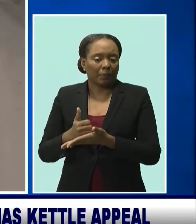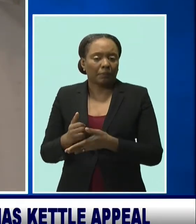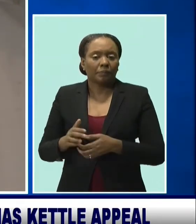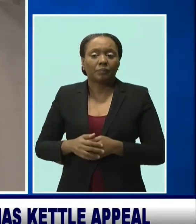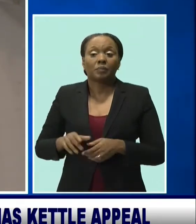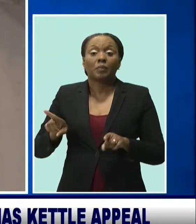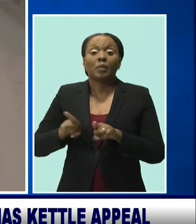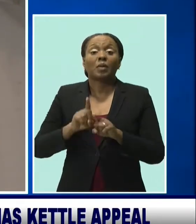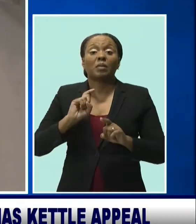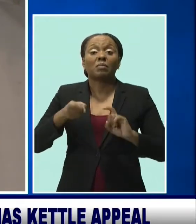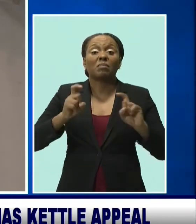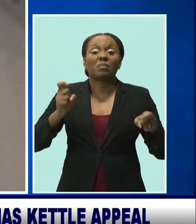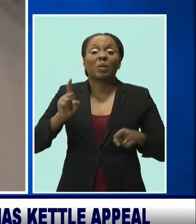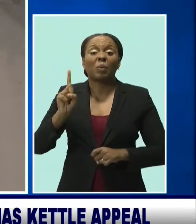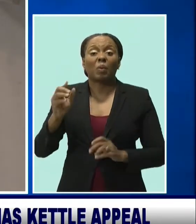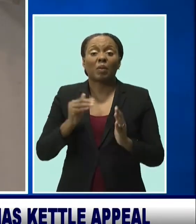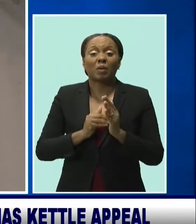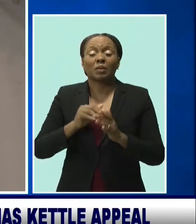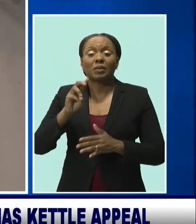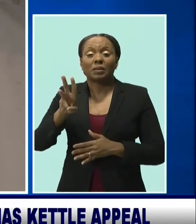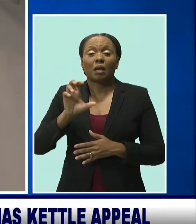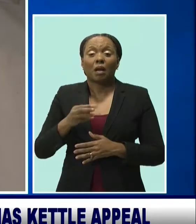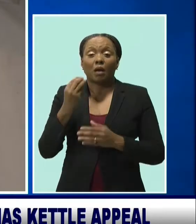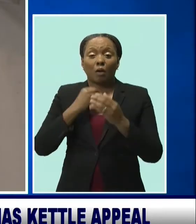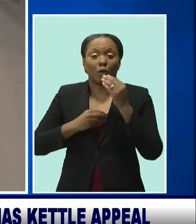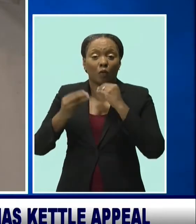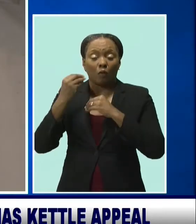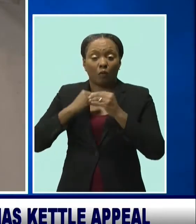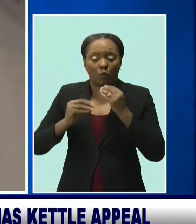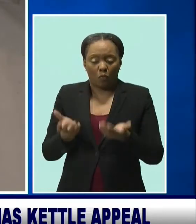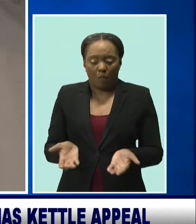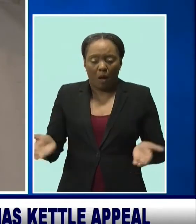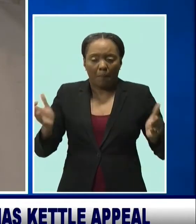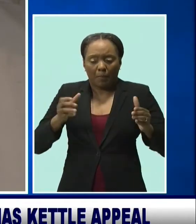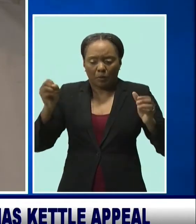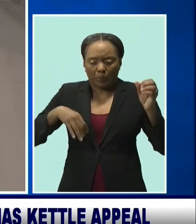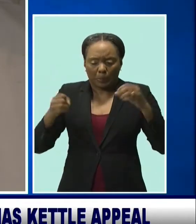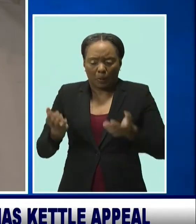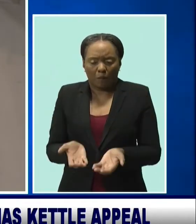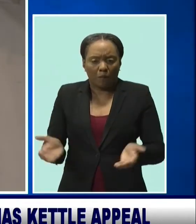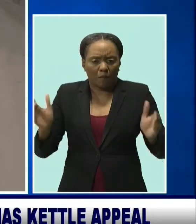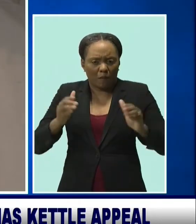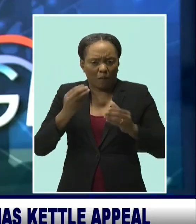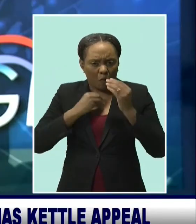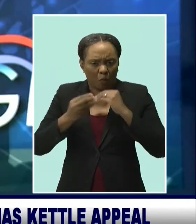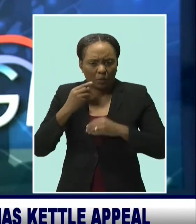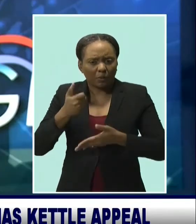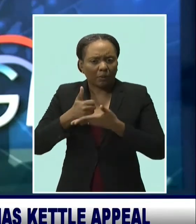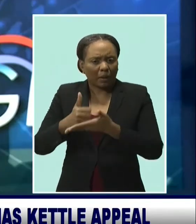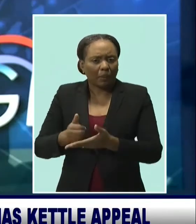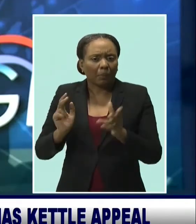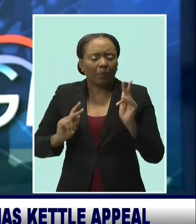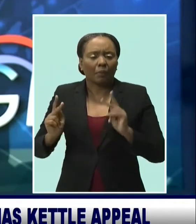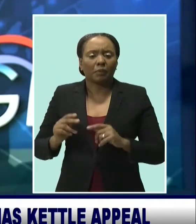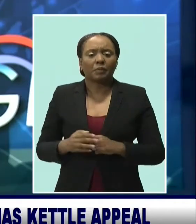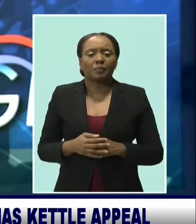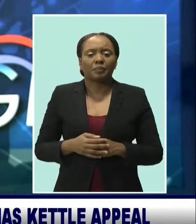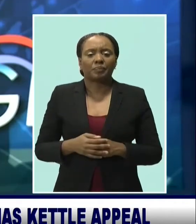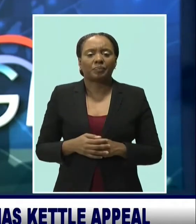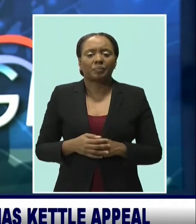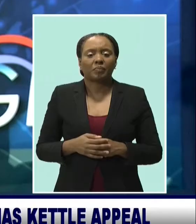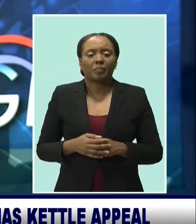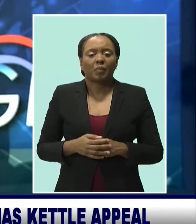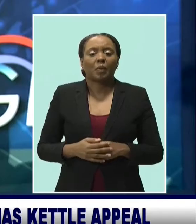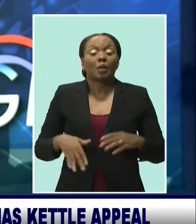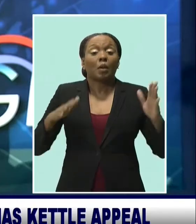out 1,600 food hampers to assist the most vulnerable. The Salvation Army is